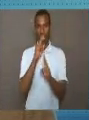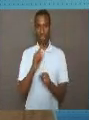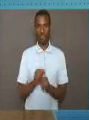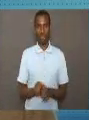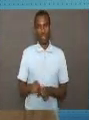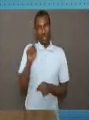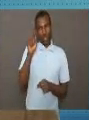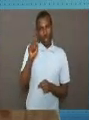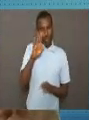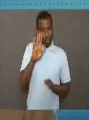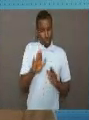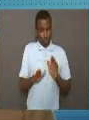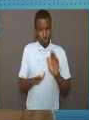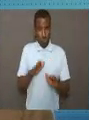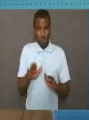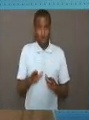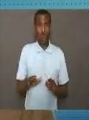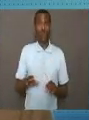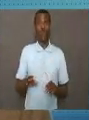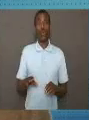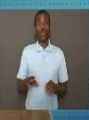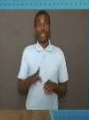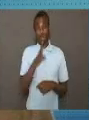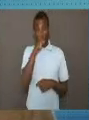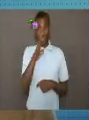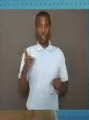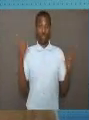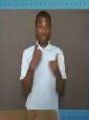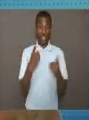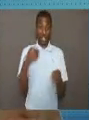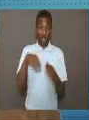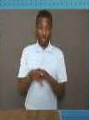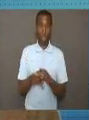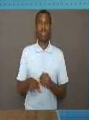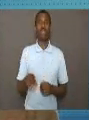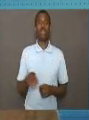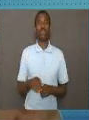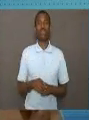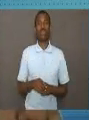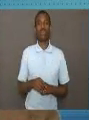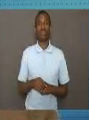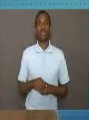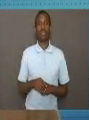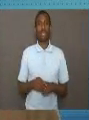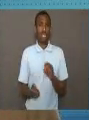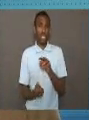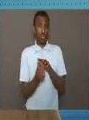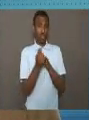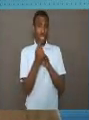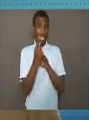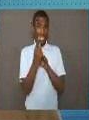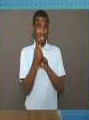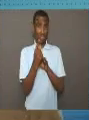The process occurring in a refrigerator is far from